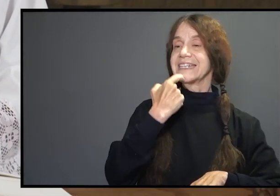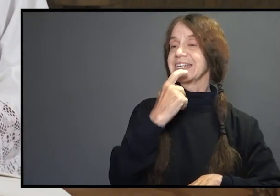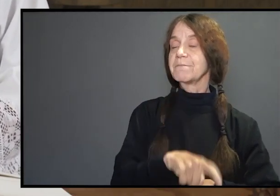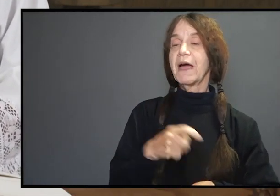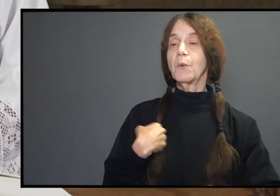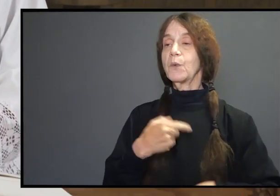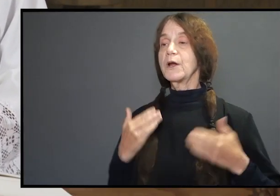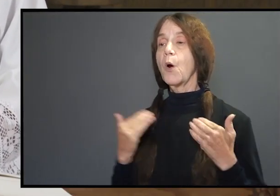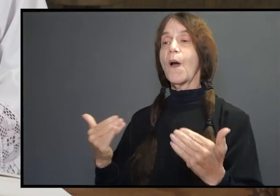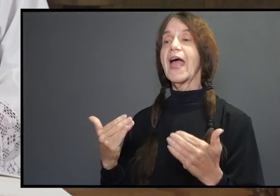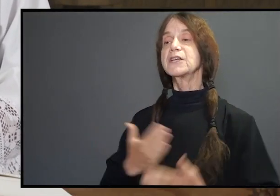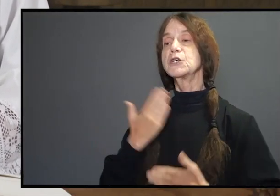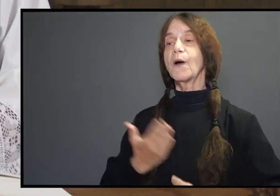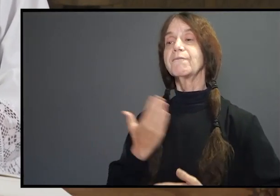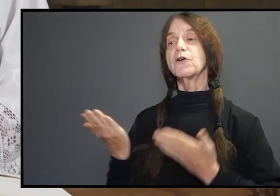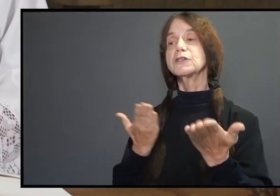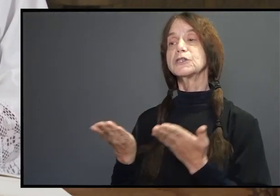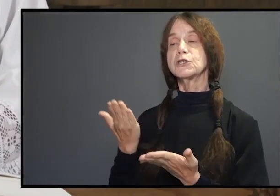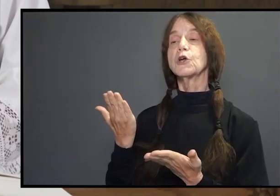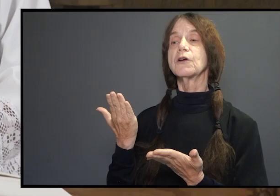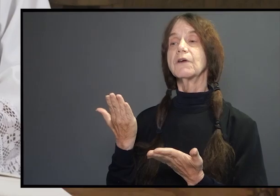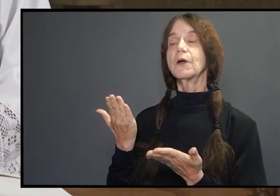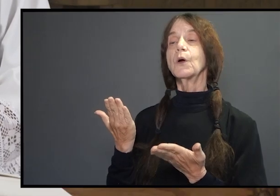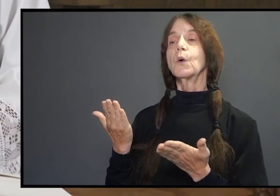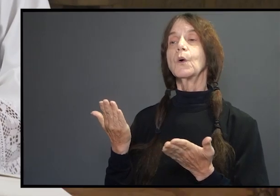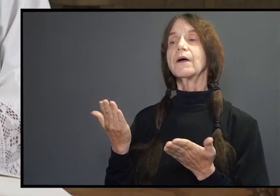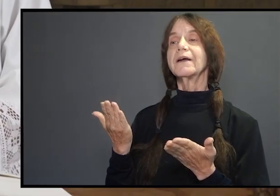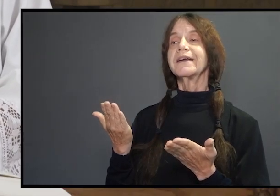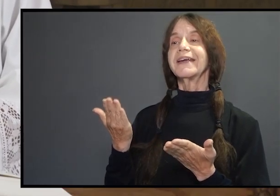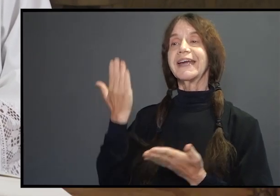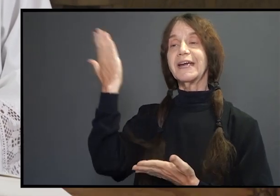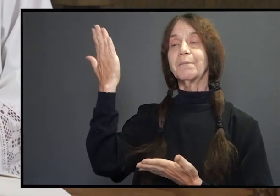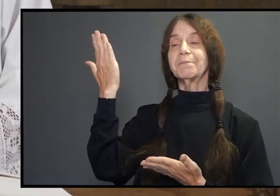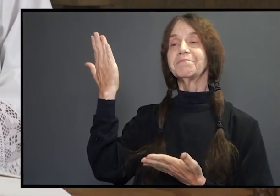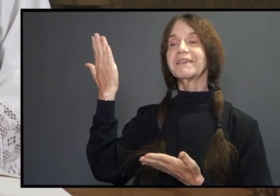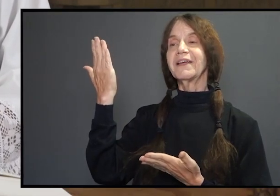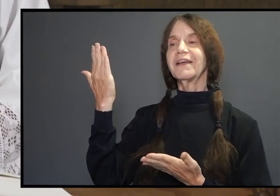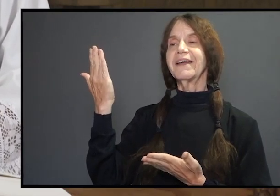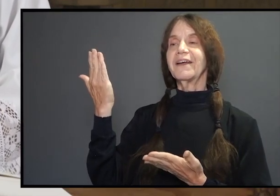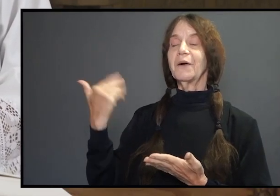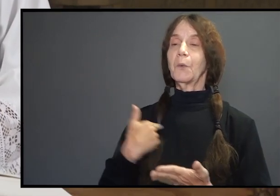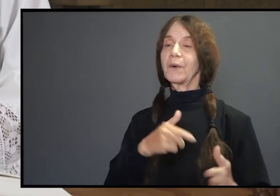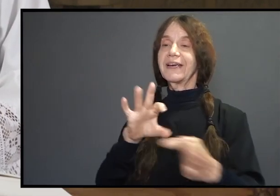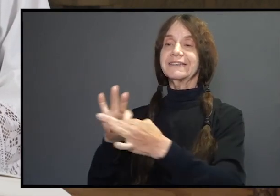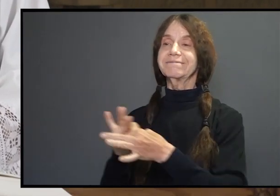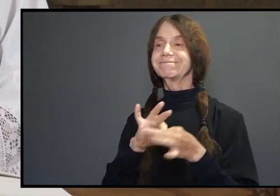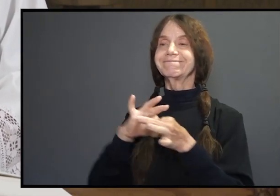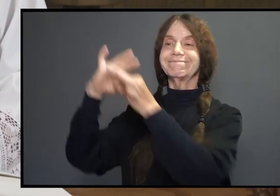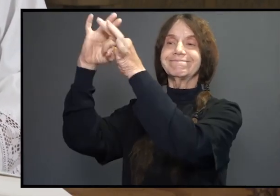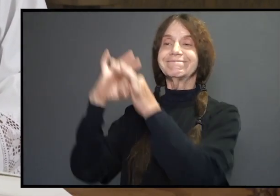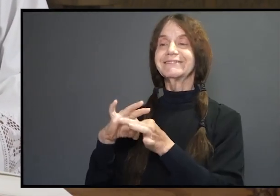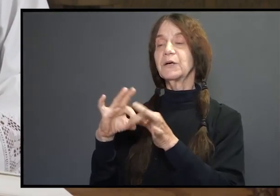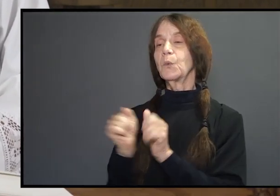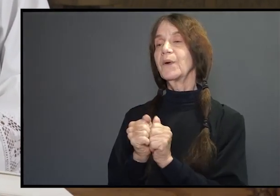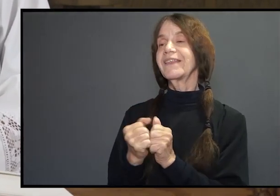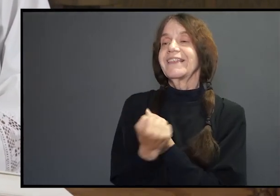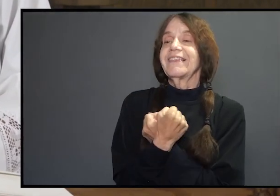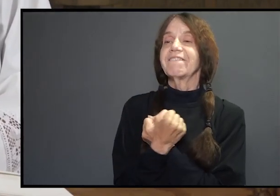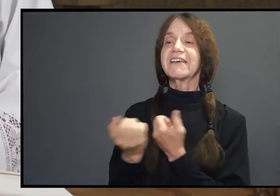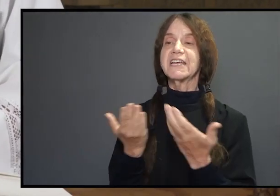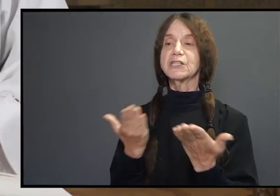and serve with a joyful and willing heart. We bind ourselves to God and one another in humble and loving